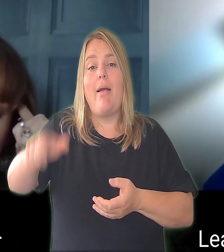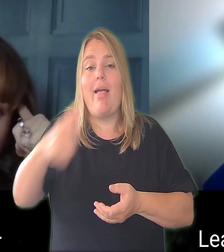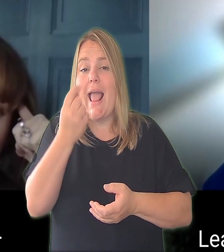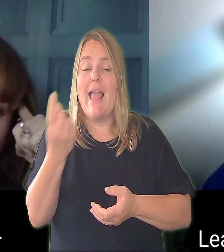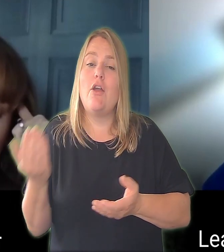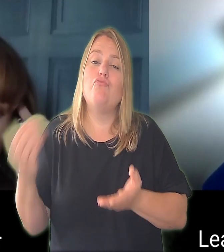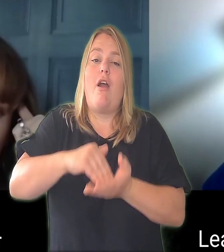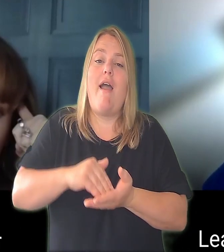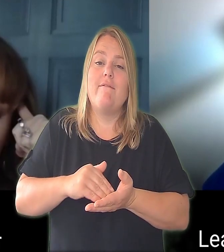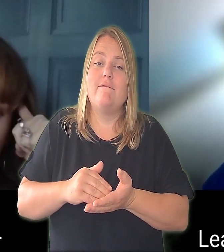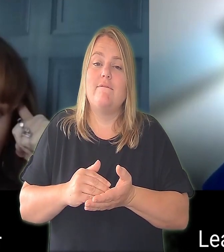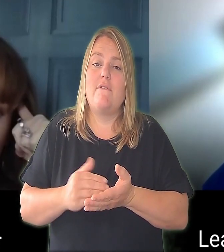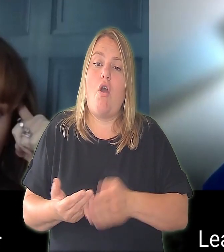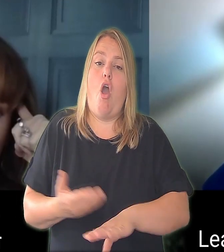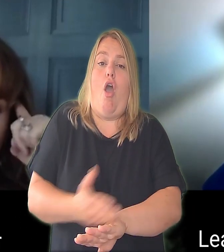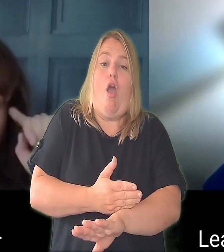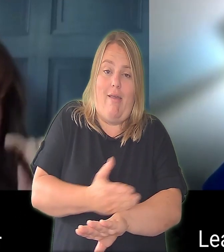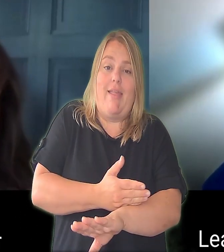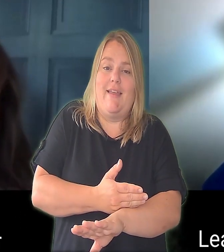seat. That's a really great idea.